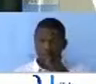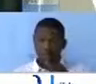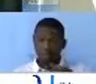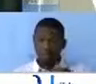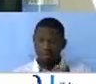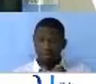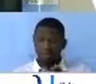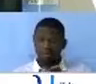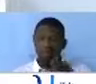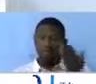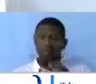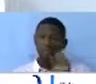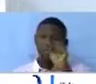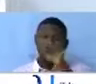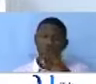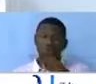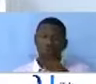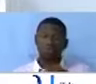view, yes, it's criminal.